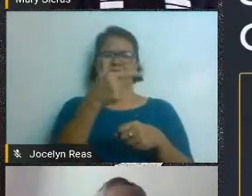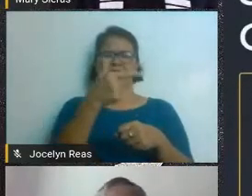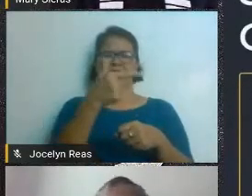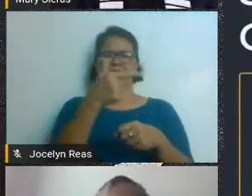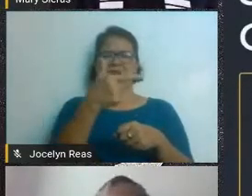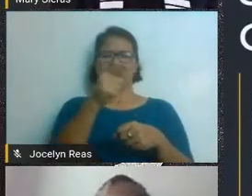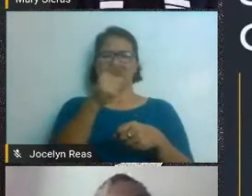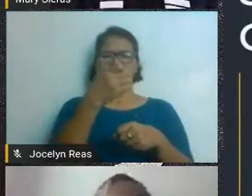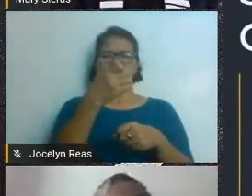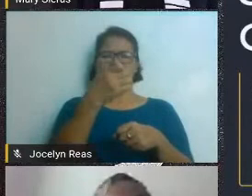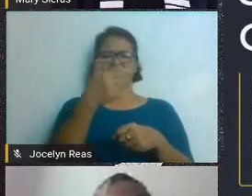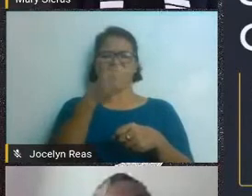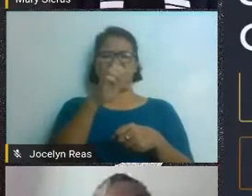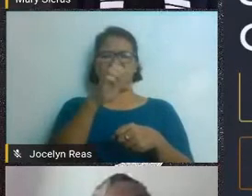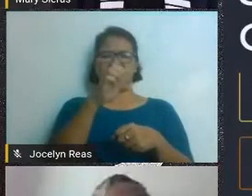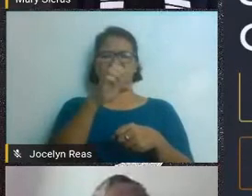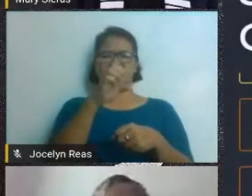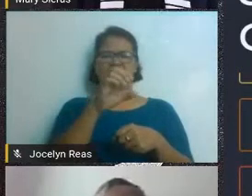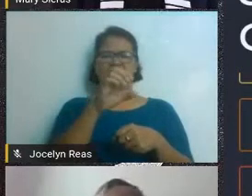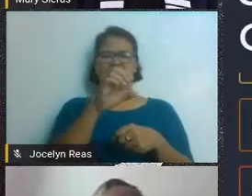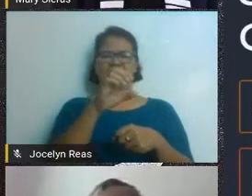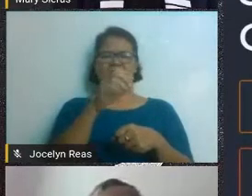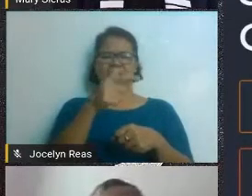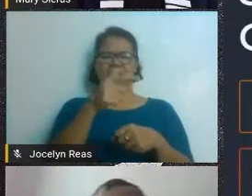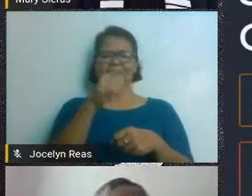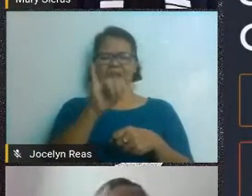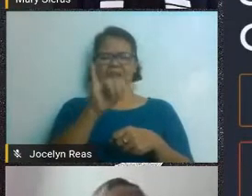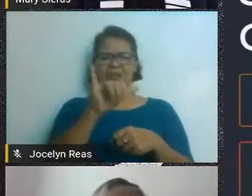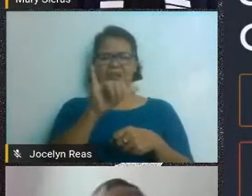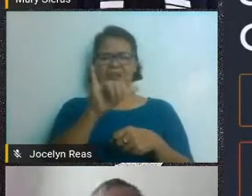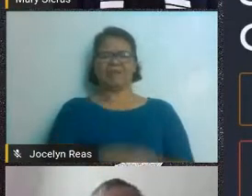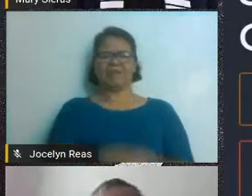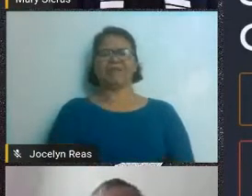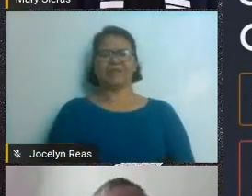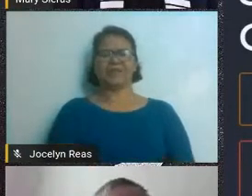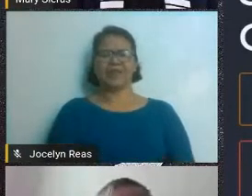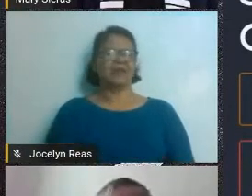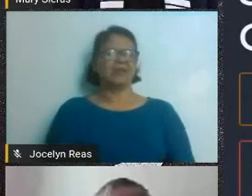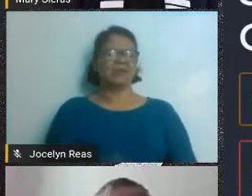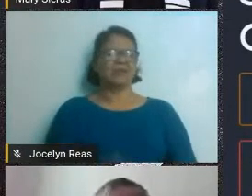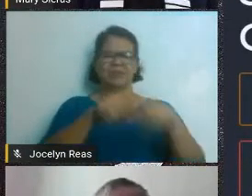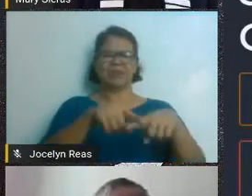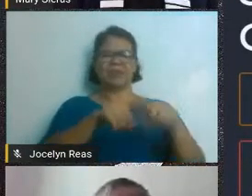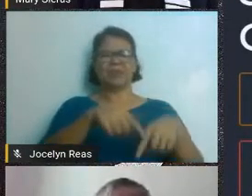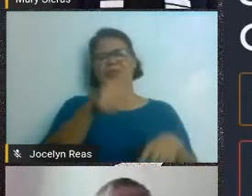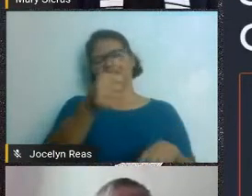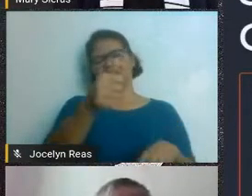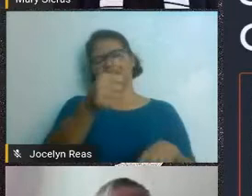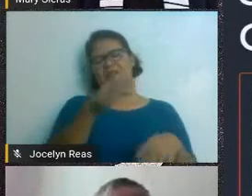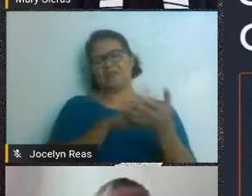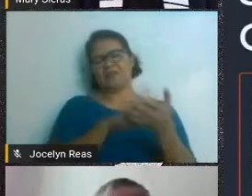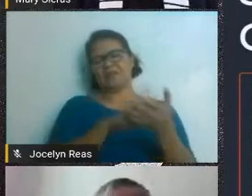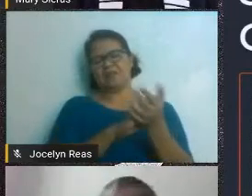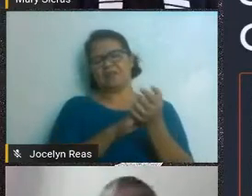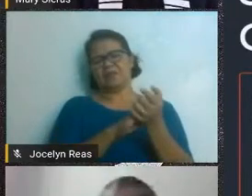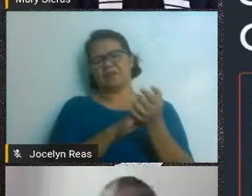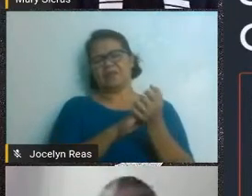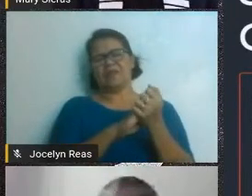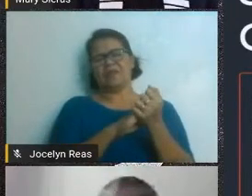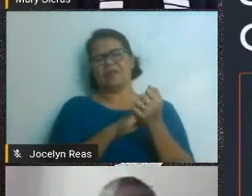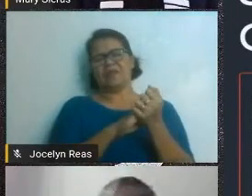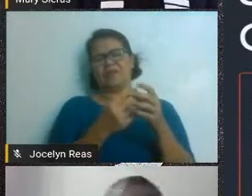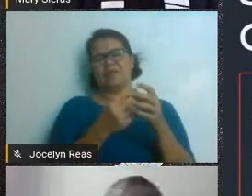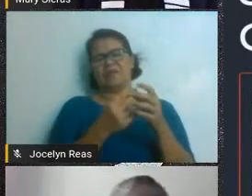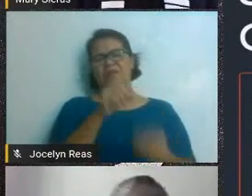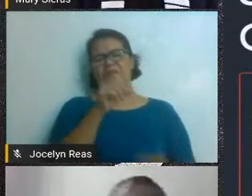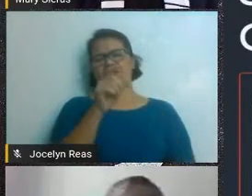or even the majors or mga tracks and the specializations that they will offer. But para lang sa mga